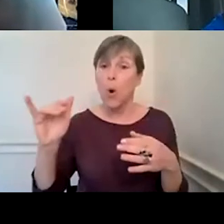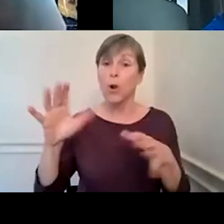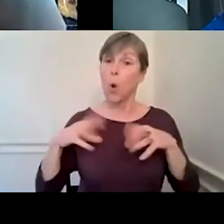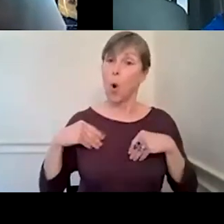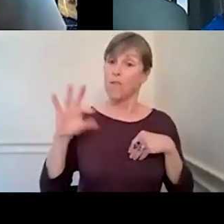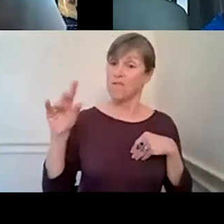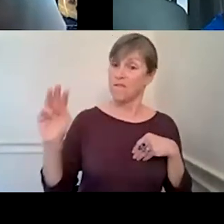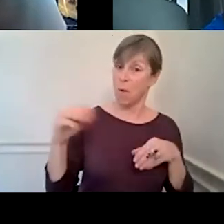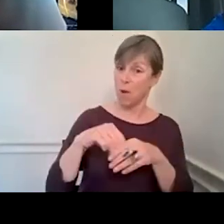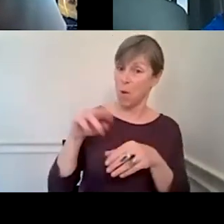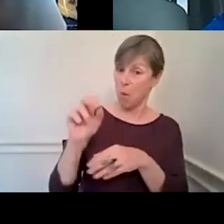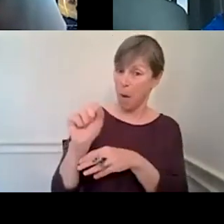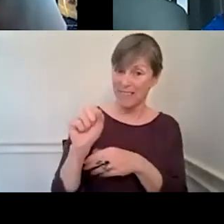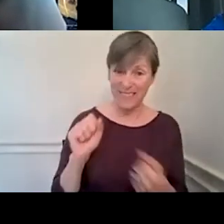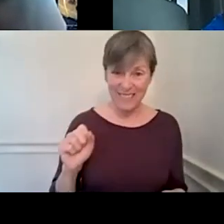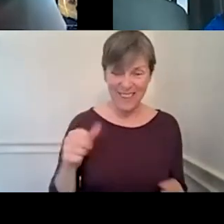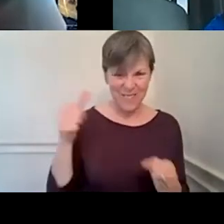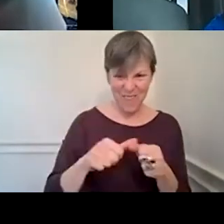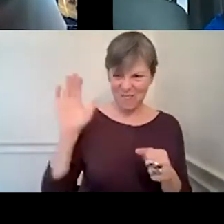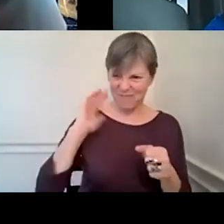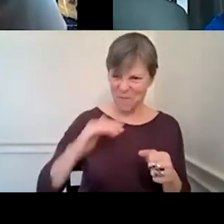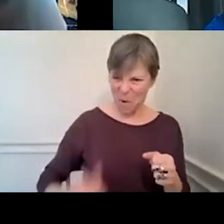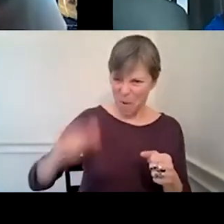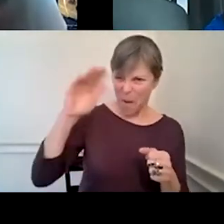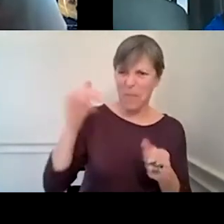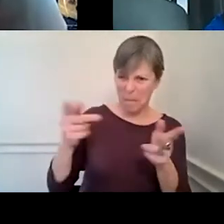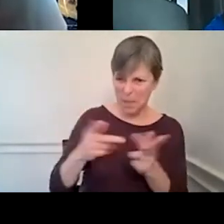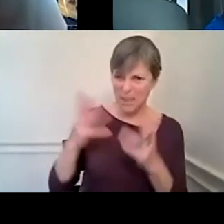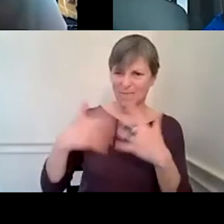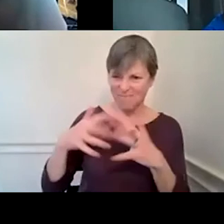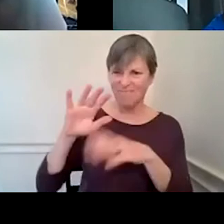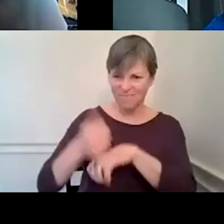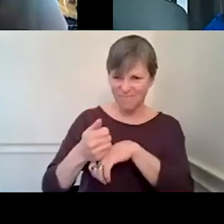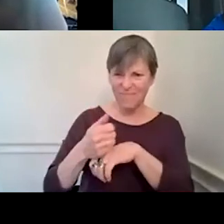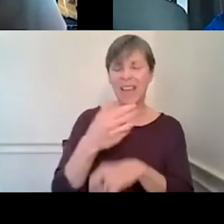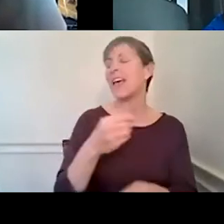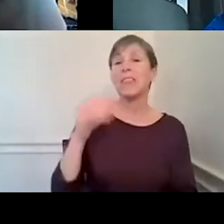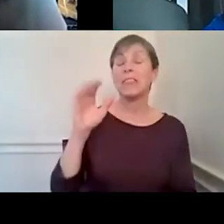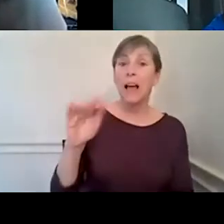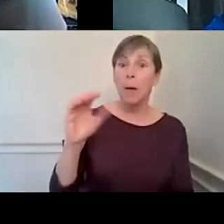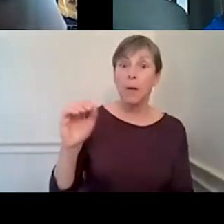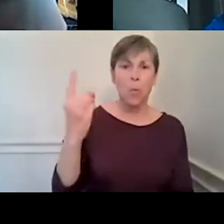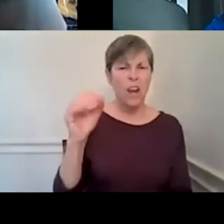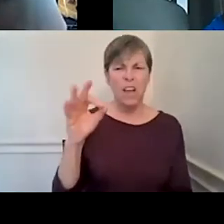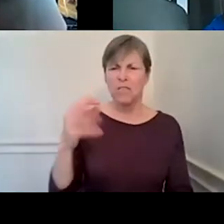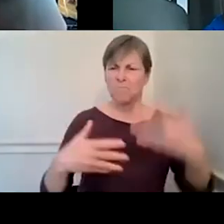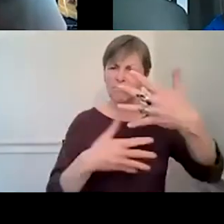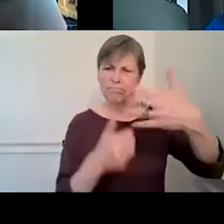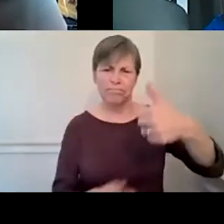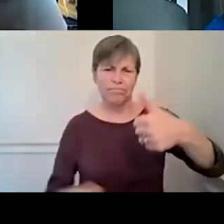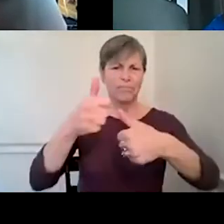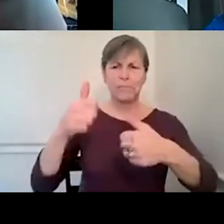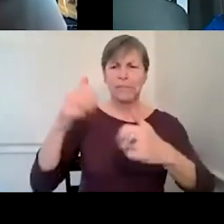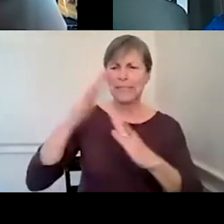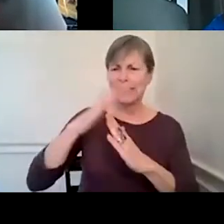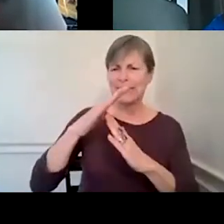Valley Stream. I remember where I was growing up when it was founded. And BDO Seidman is one of the 10, I think, largest firms in the country.